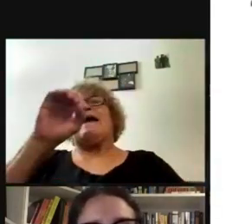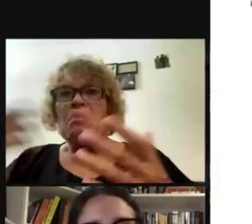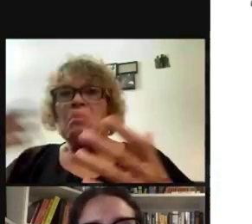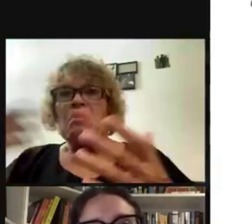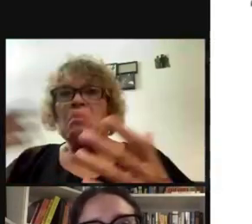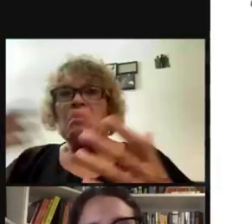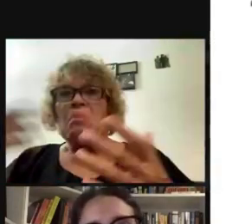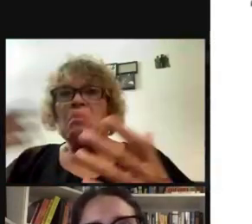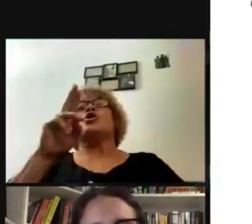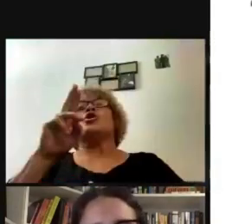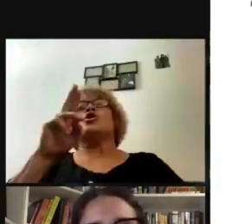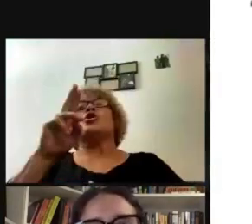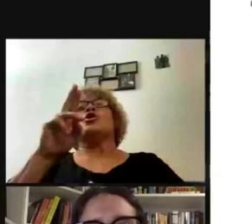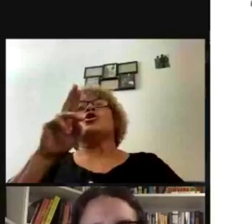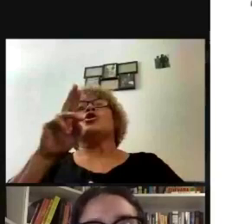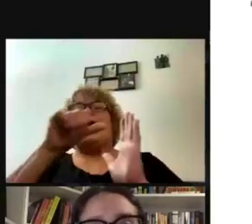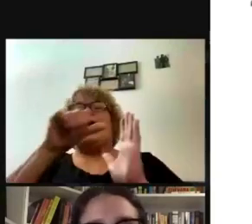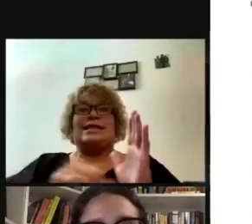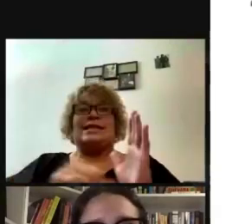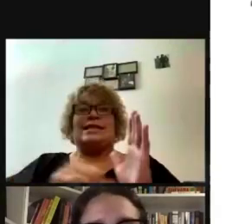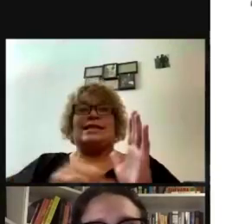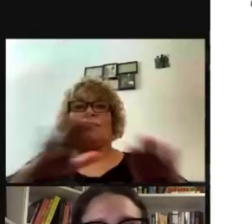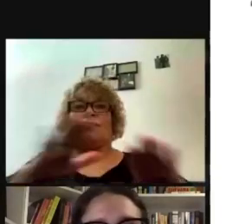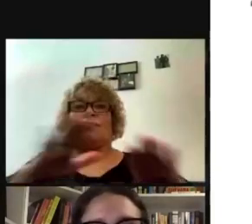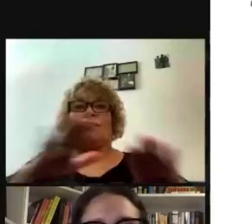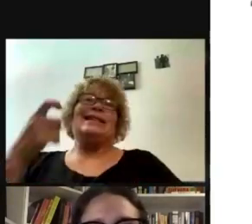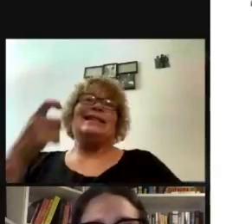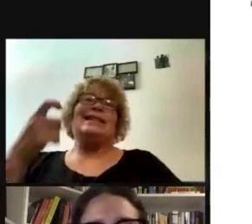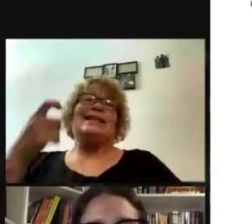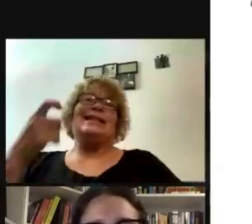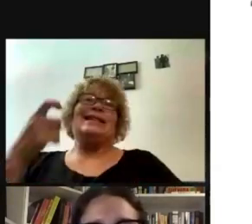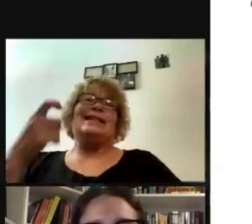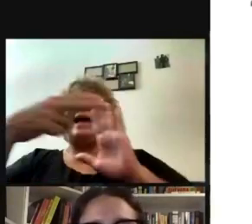eugenic sterilization based on these kind of racist stereotypes.